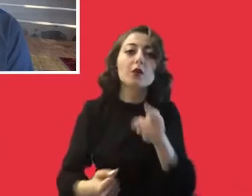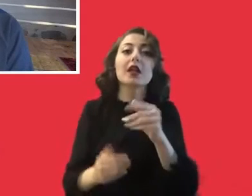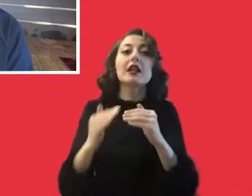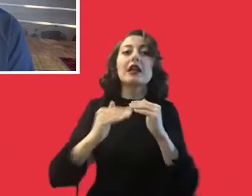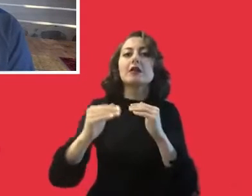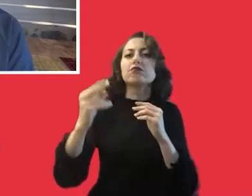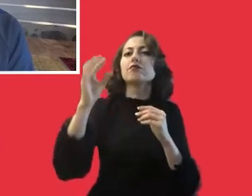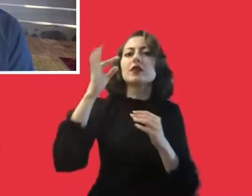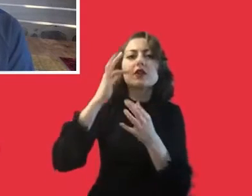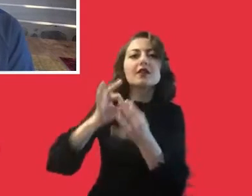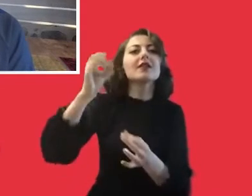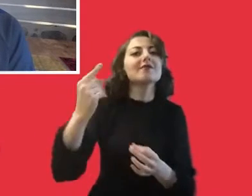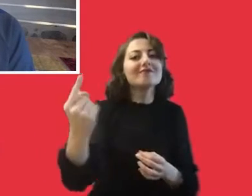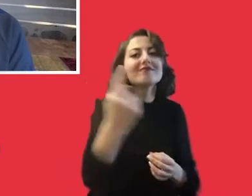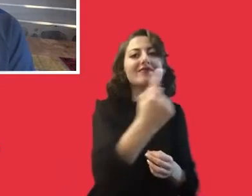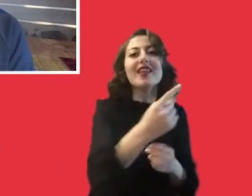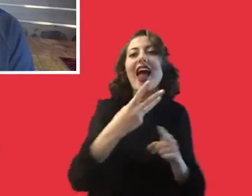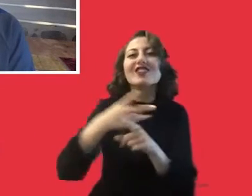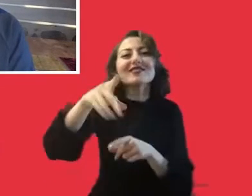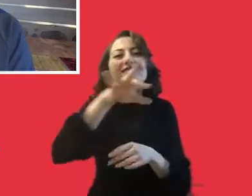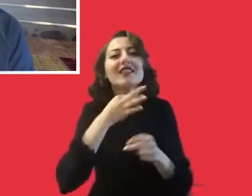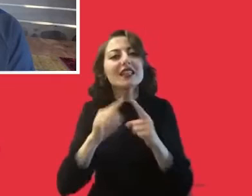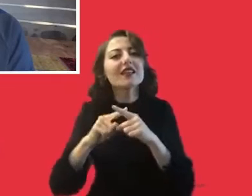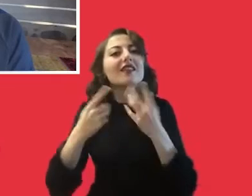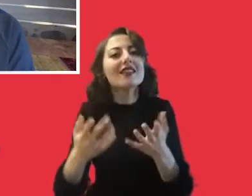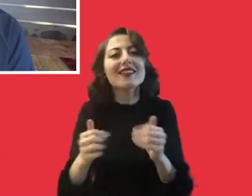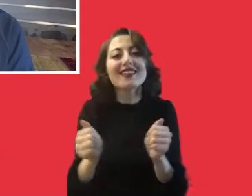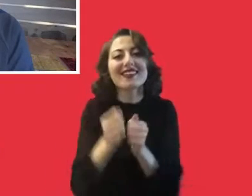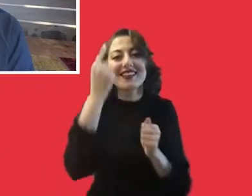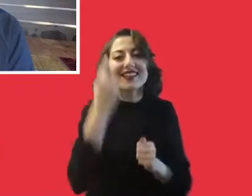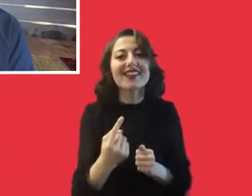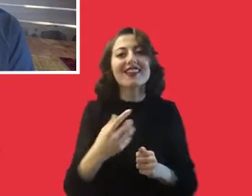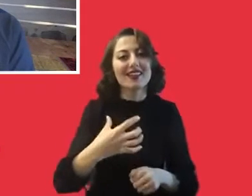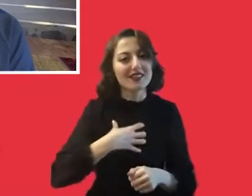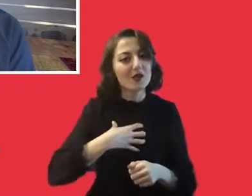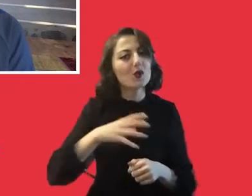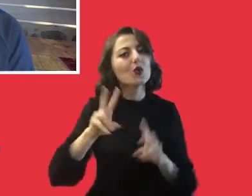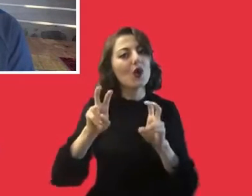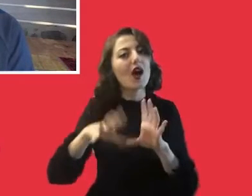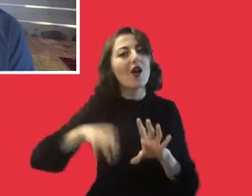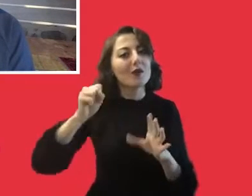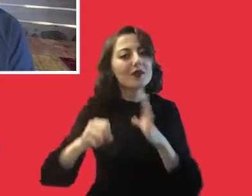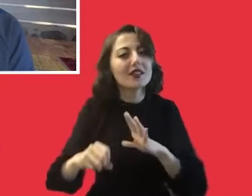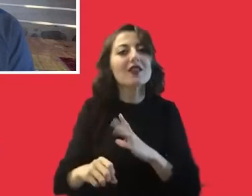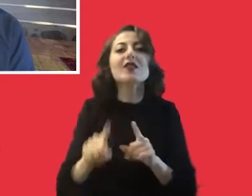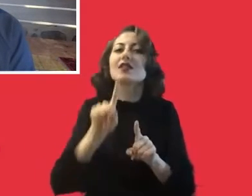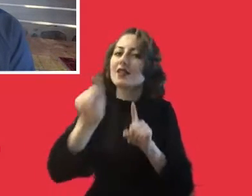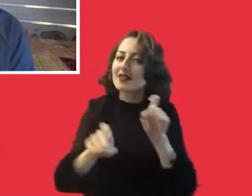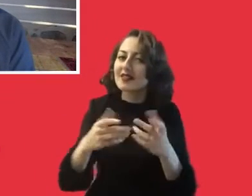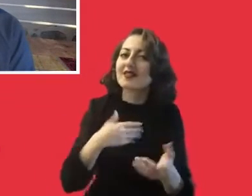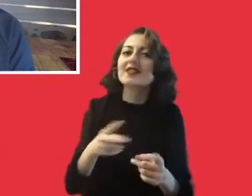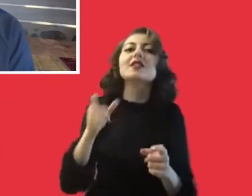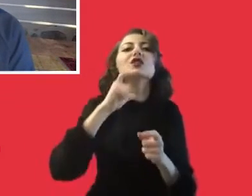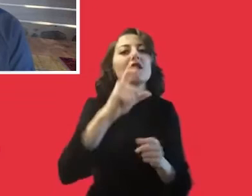And in this panel, I'm very happy to be with Ezgi and Ercan, and because I wanted to talk about this issue from